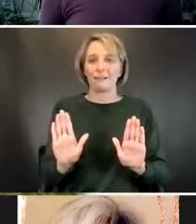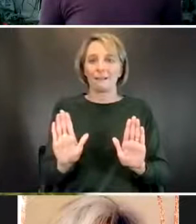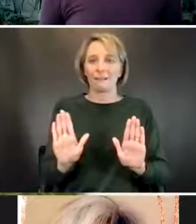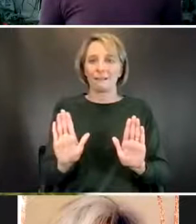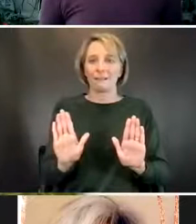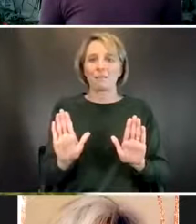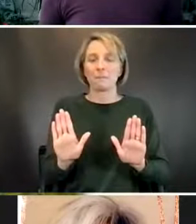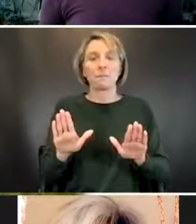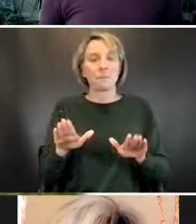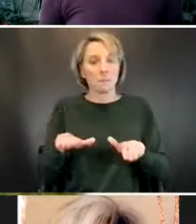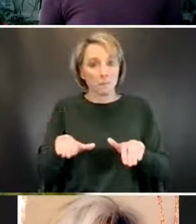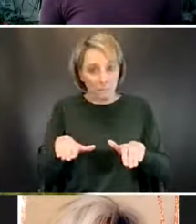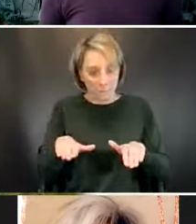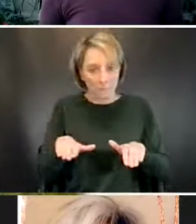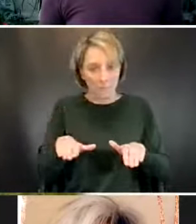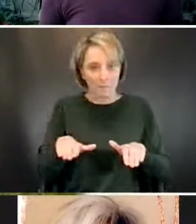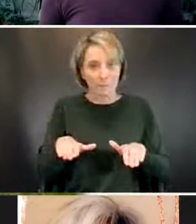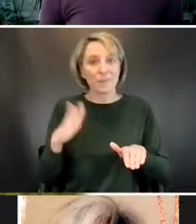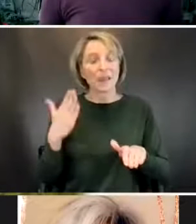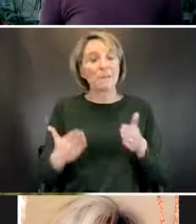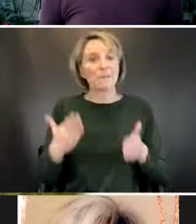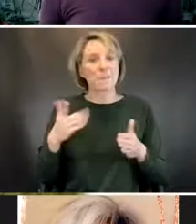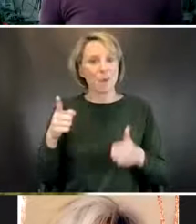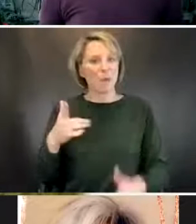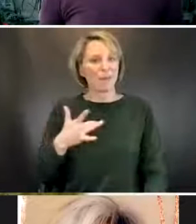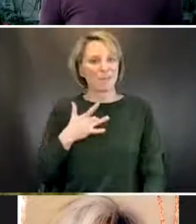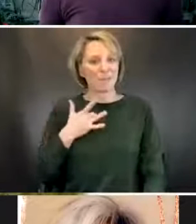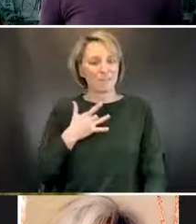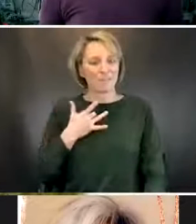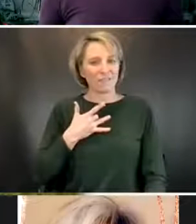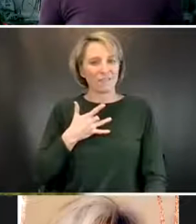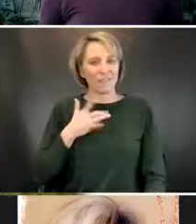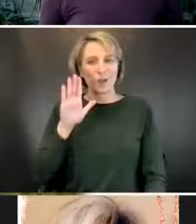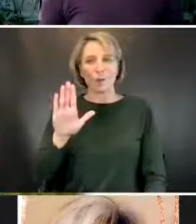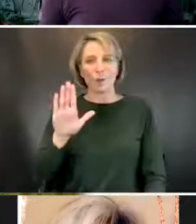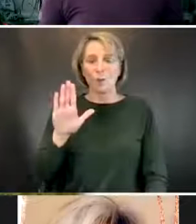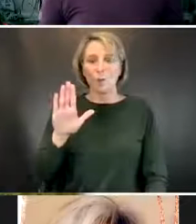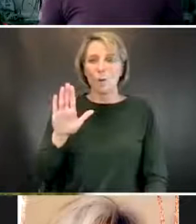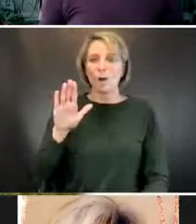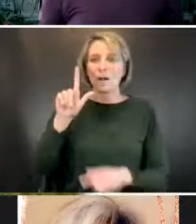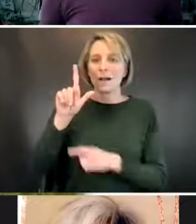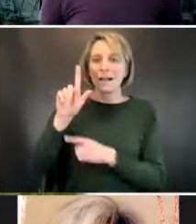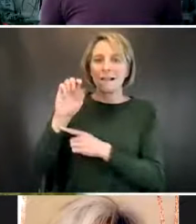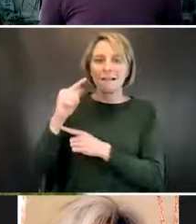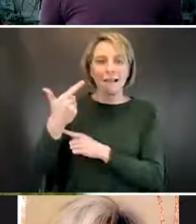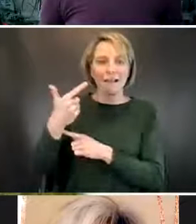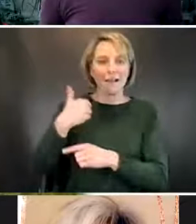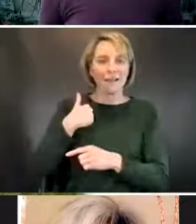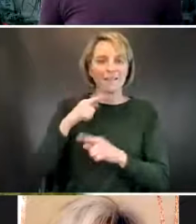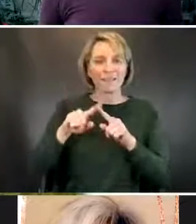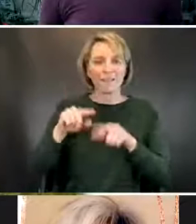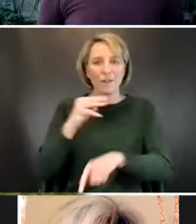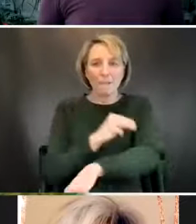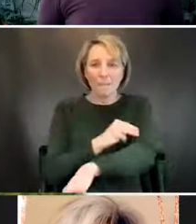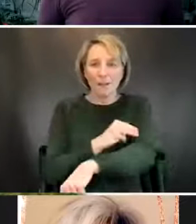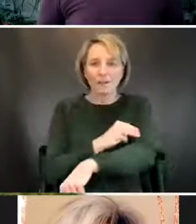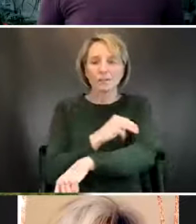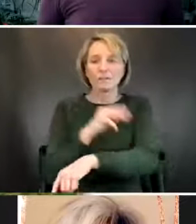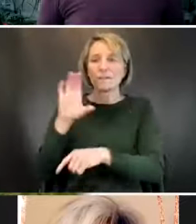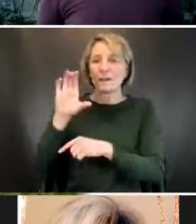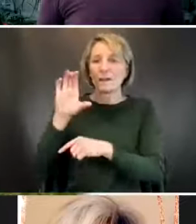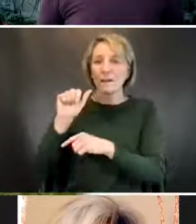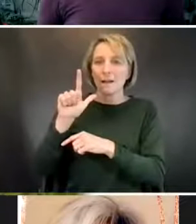And maybe even noticing the muscles that are being used on your shins and calves to make that happen. And